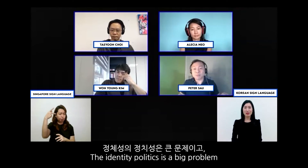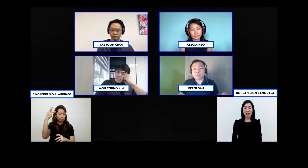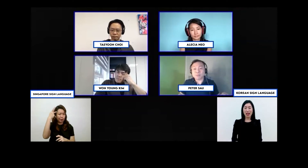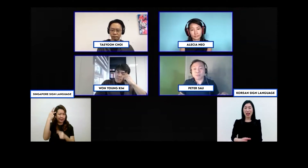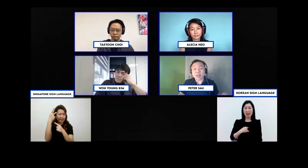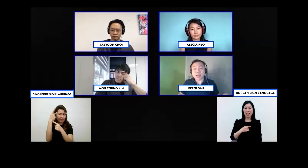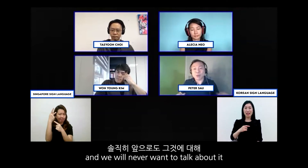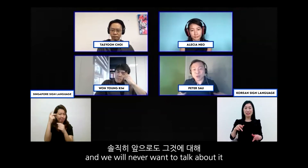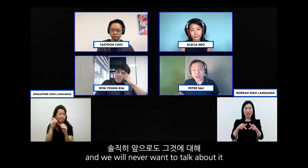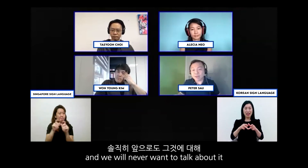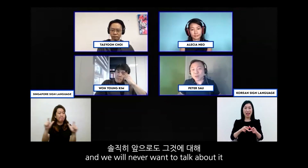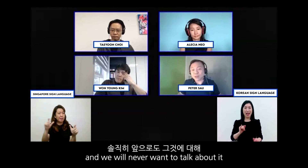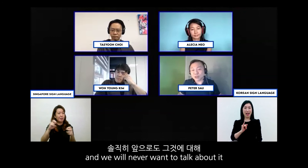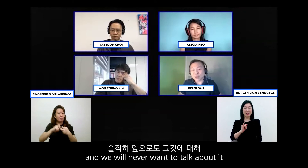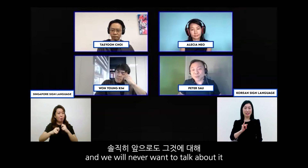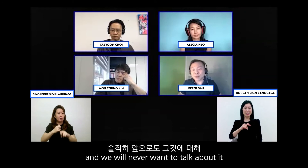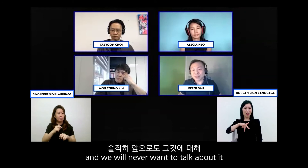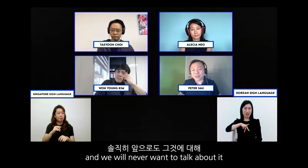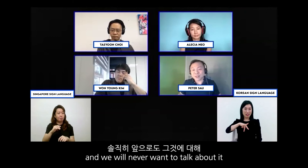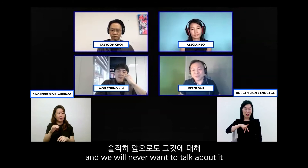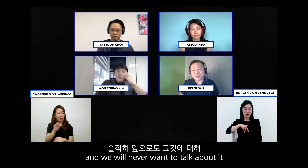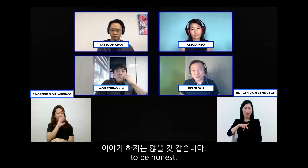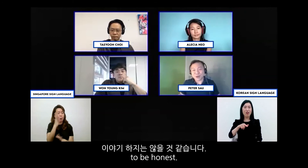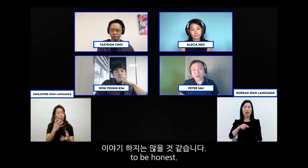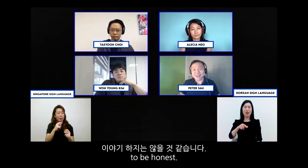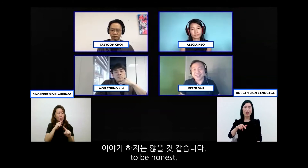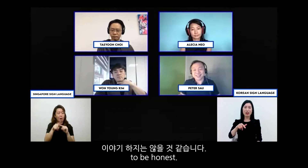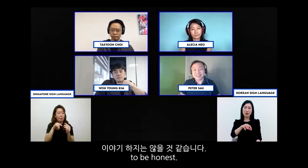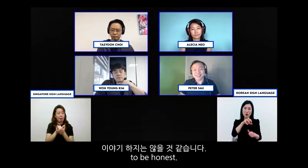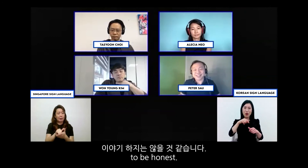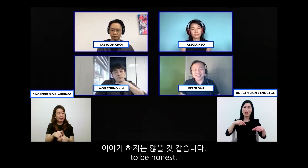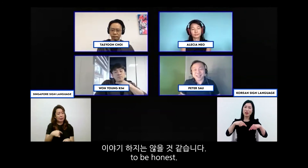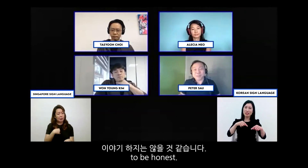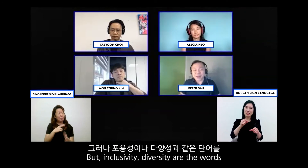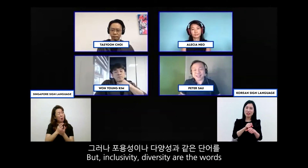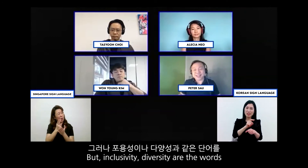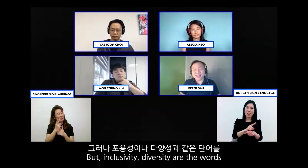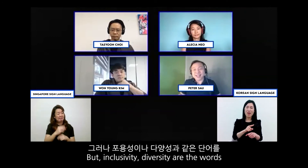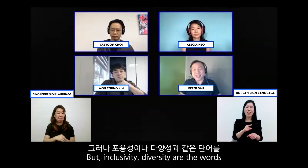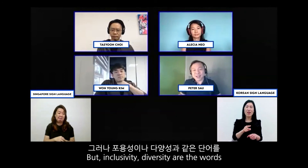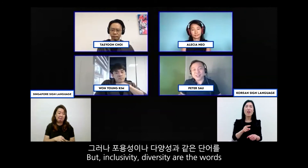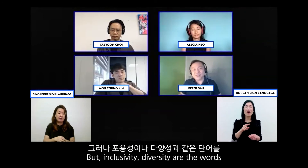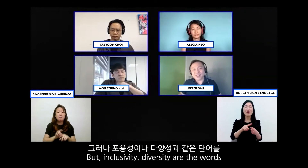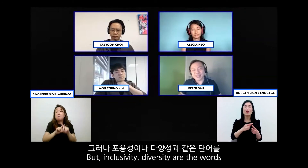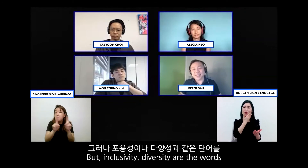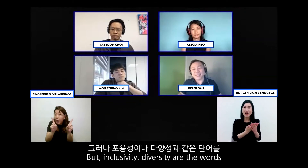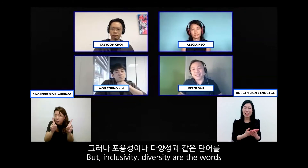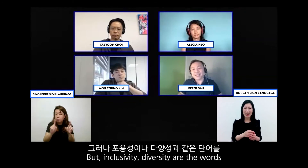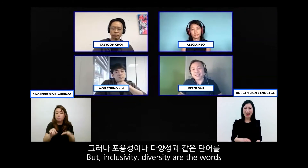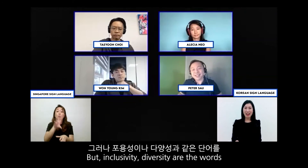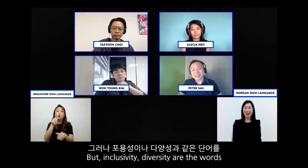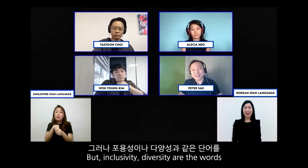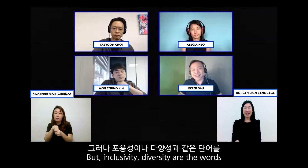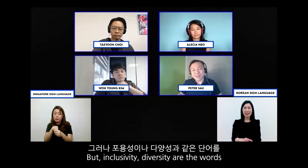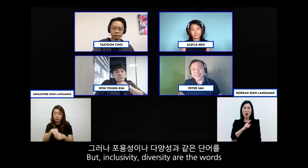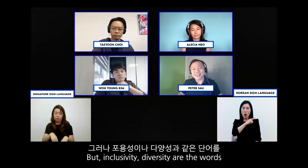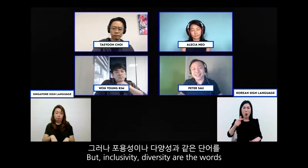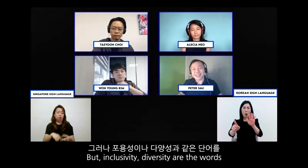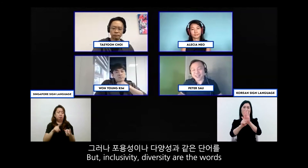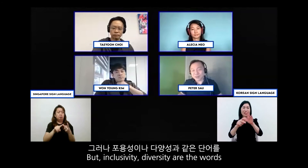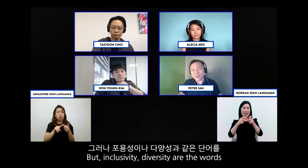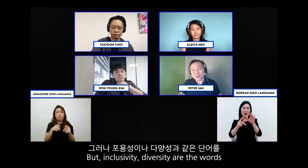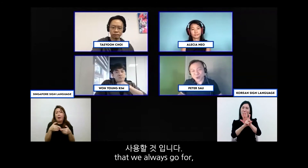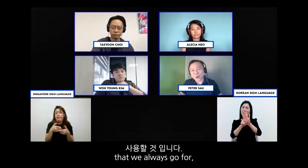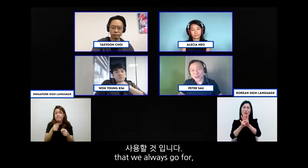problem, and we will never want to talk about it, to be honest. But inclusivity,